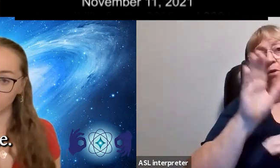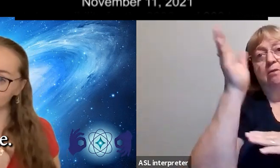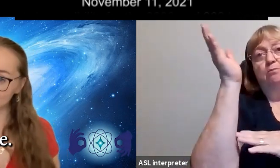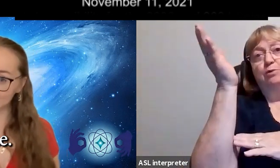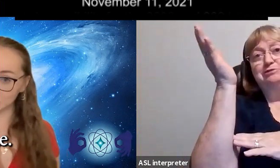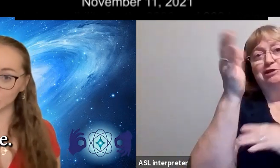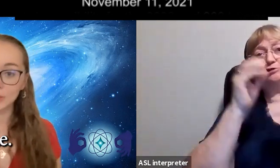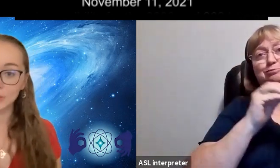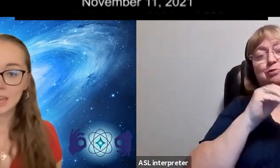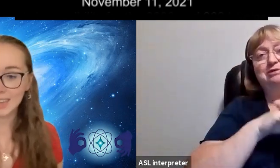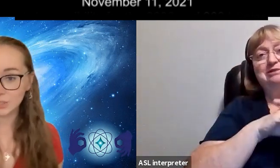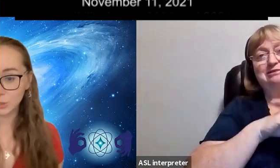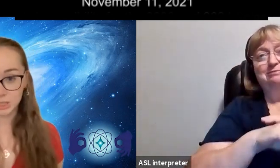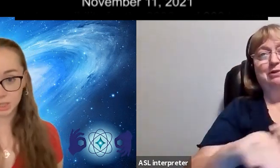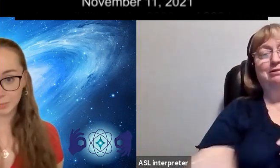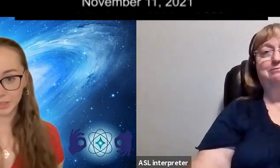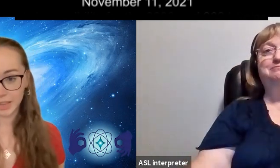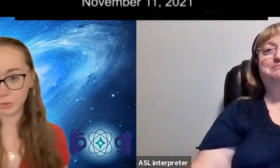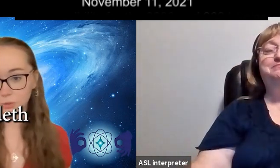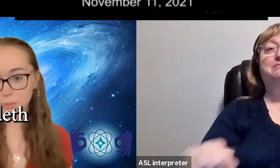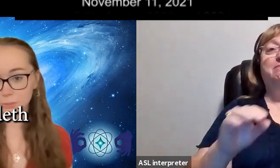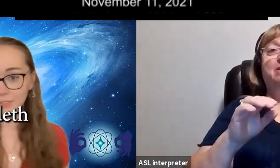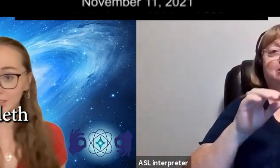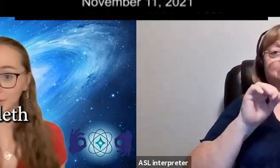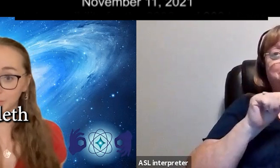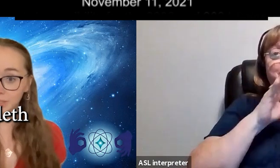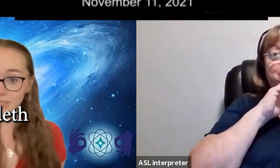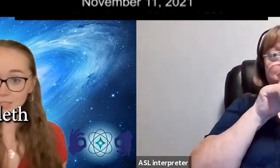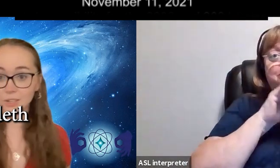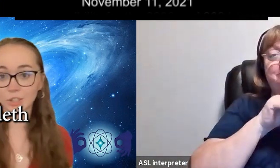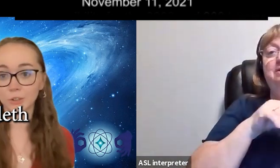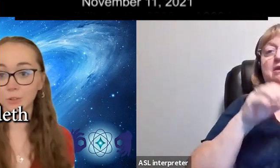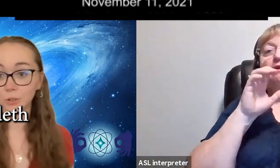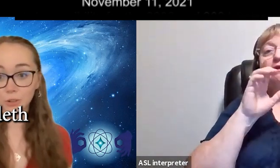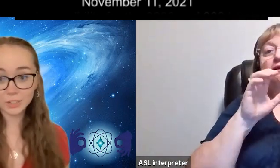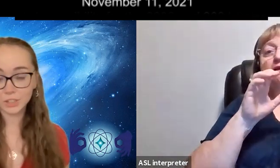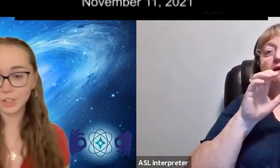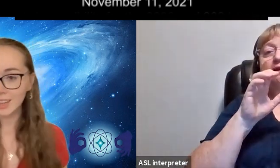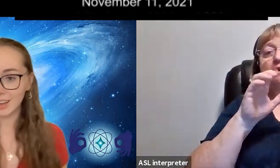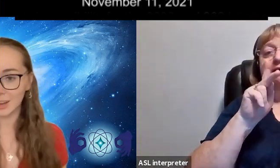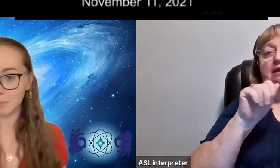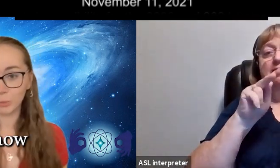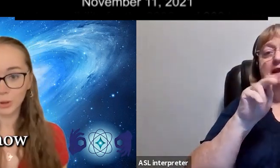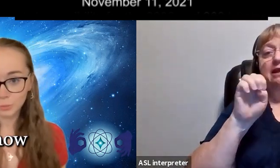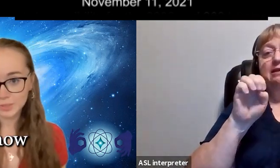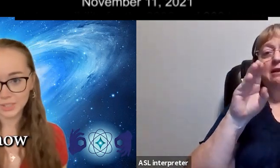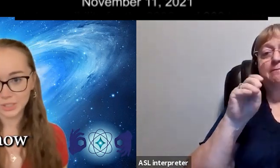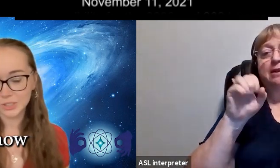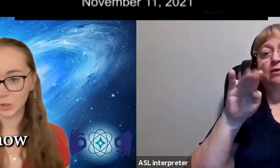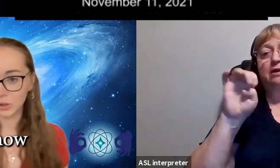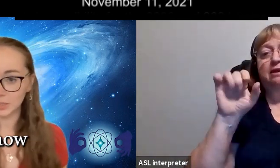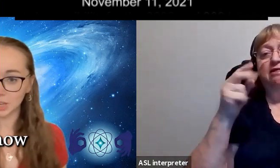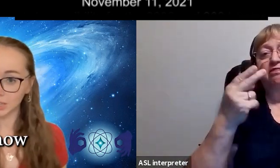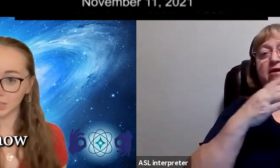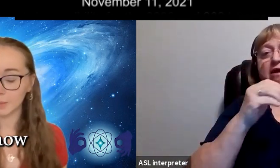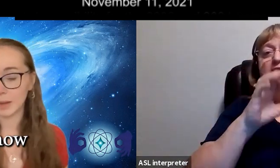presentations more accessible. And in order to talk about that, we're going to be having Kate Meredith and Cheryl Fogle-Hatch, both wonderful presenters